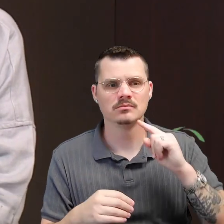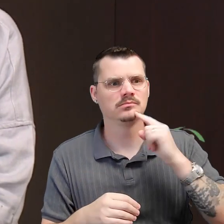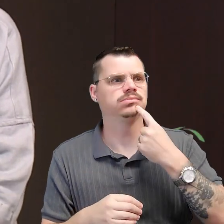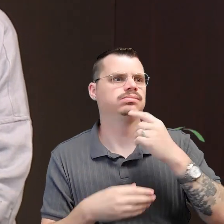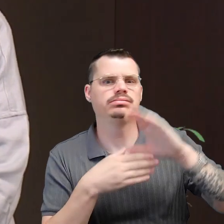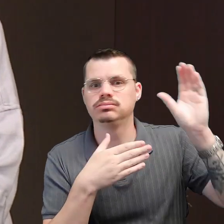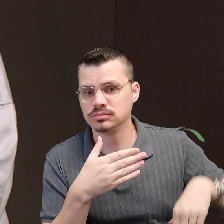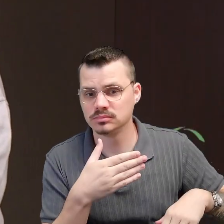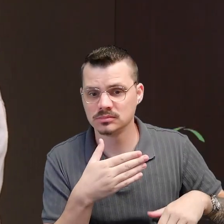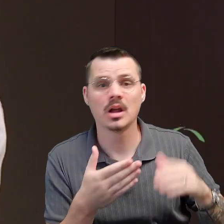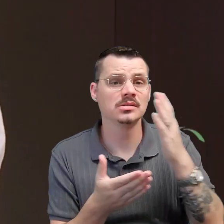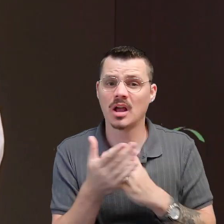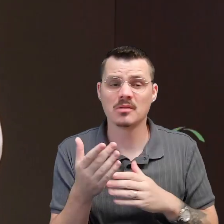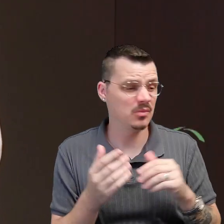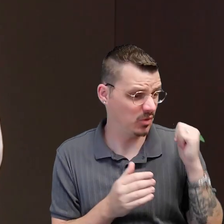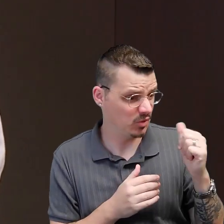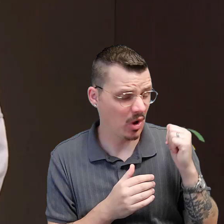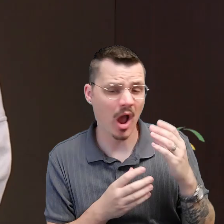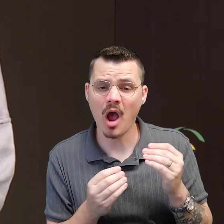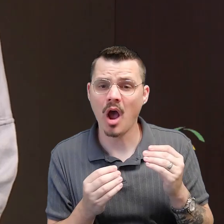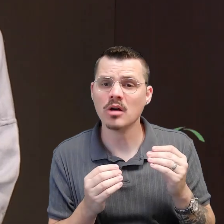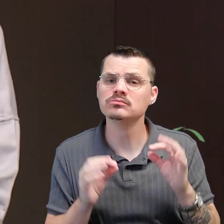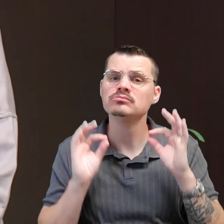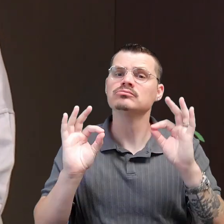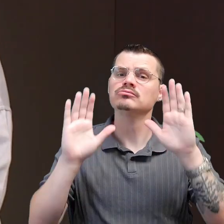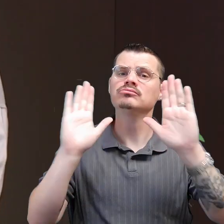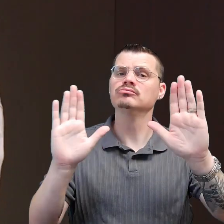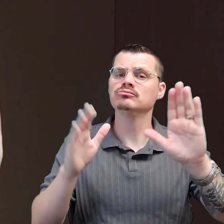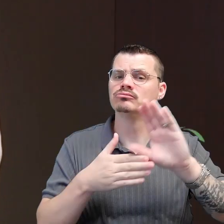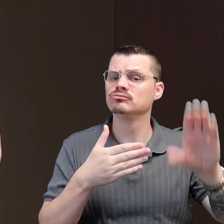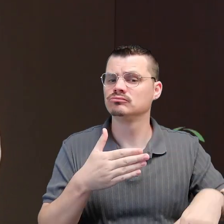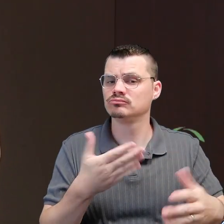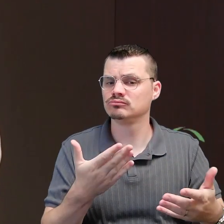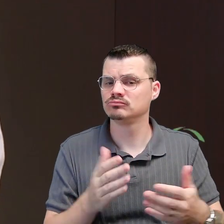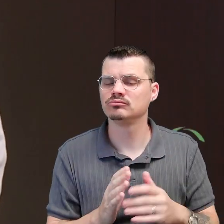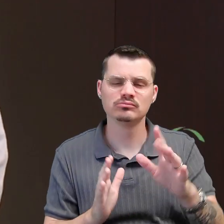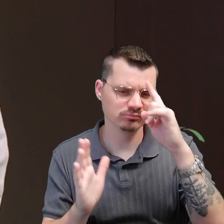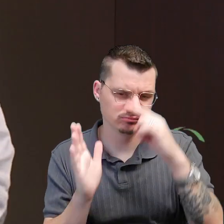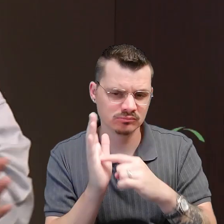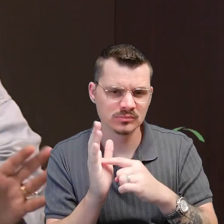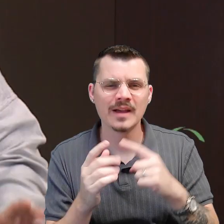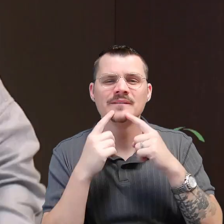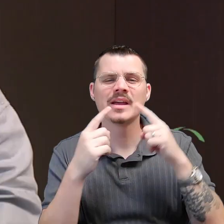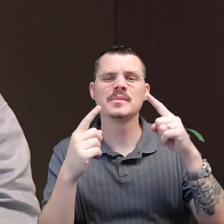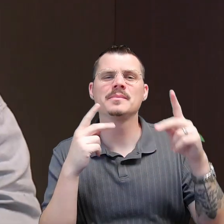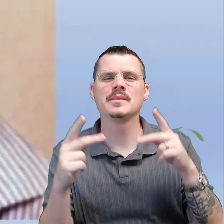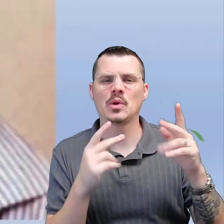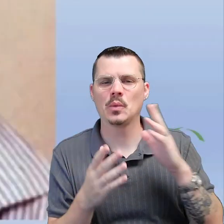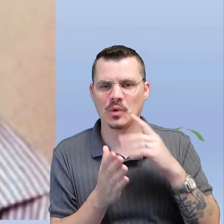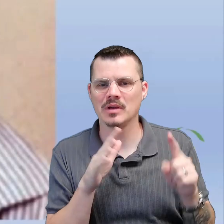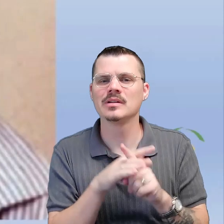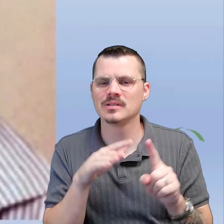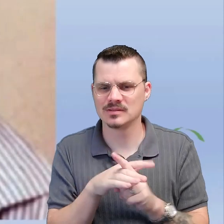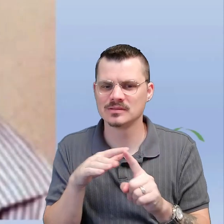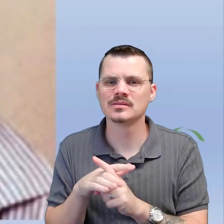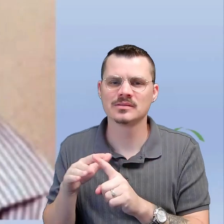outcome. Some had a fabulous outcome. For example, we'll have famous people visit us throughout the